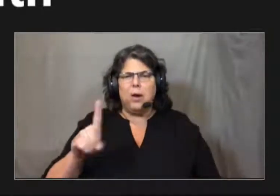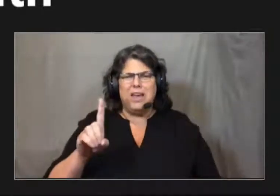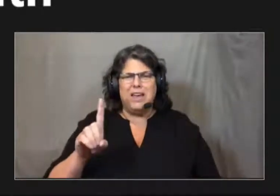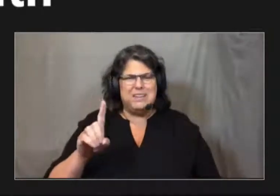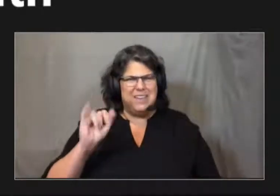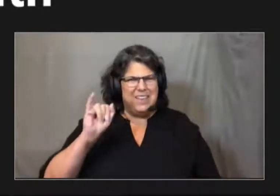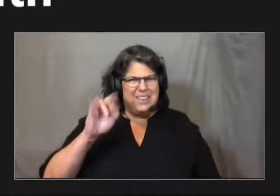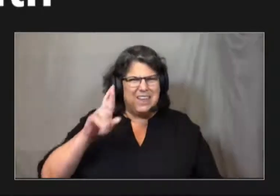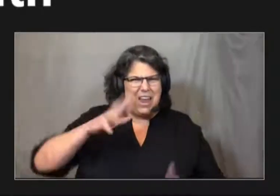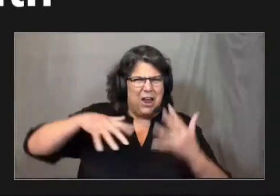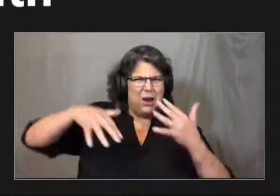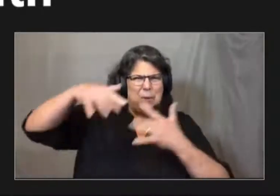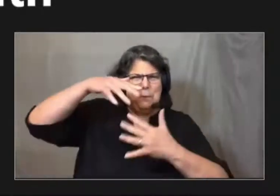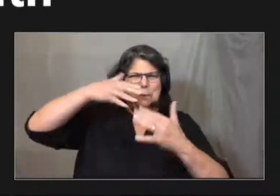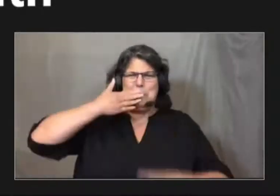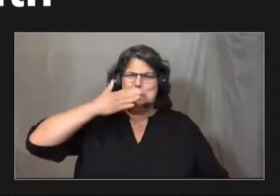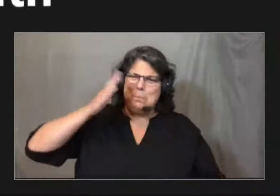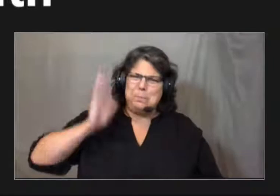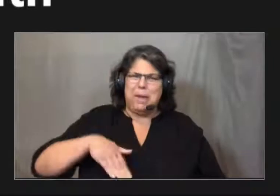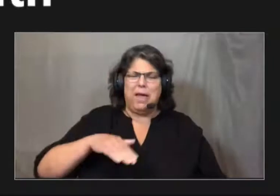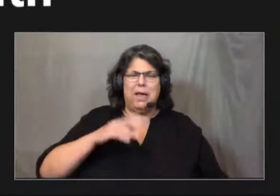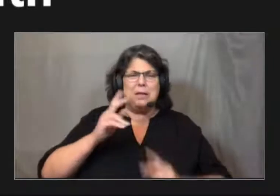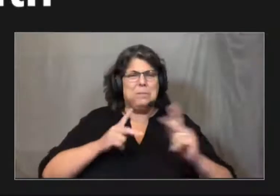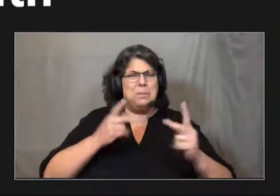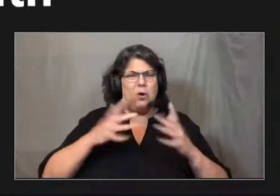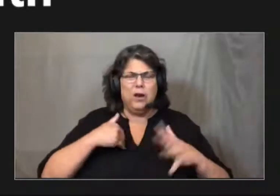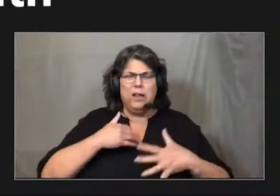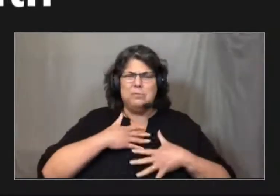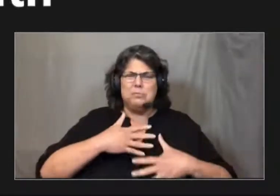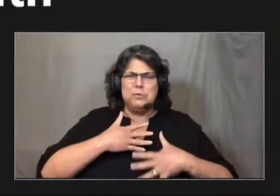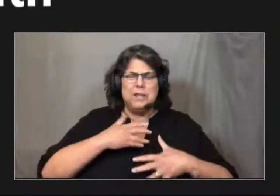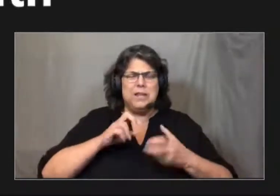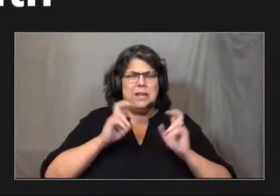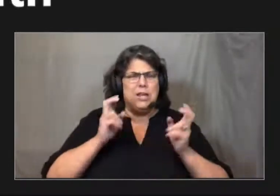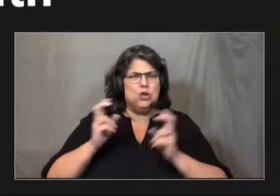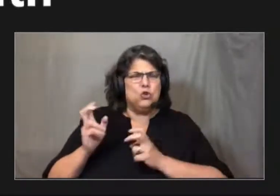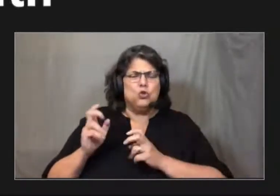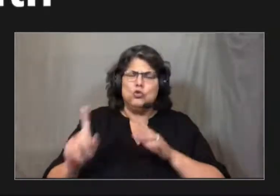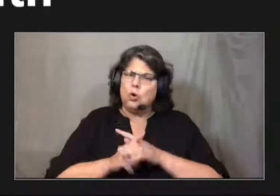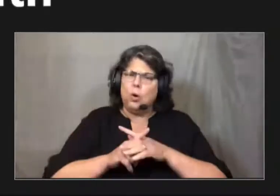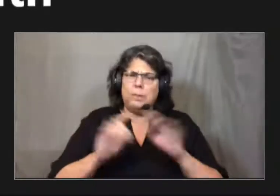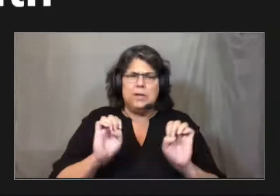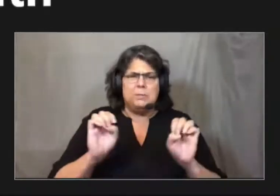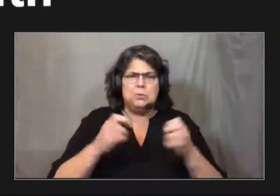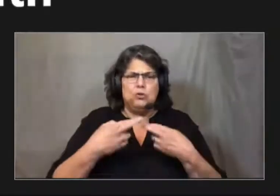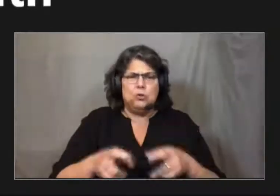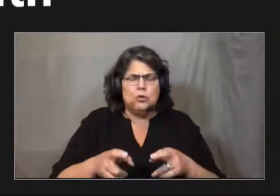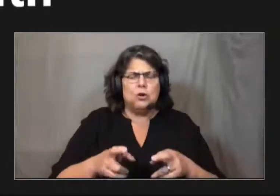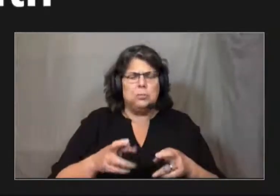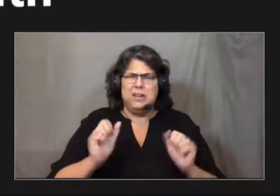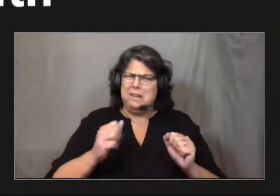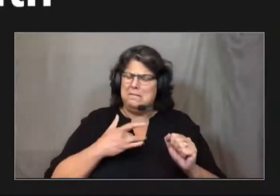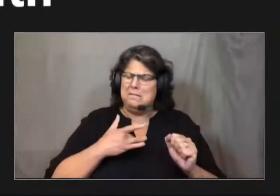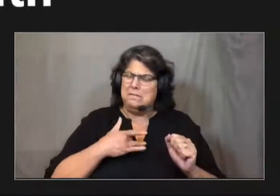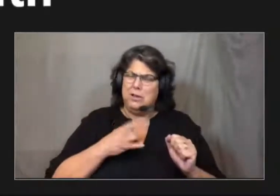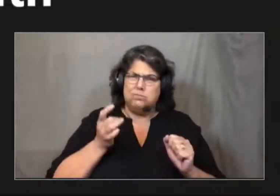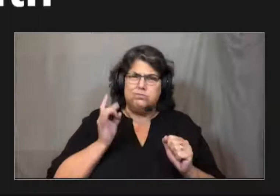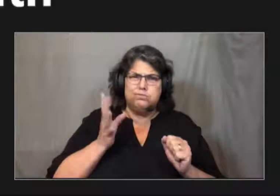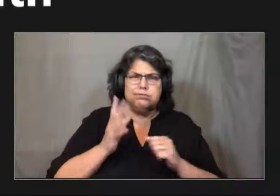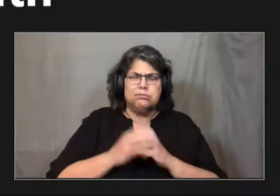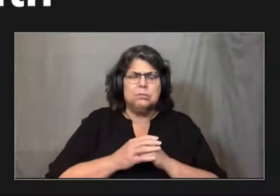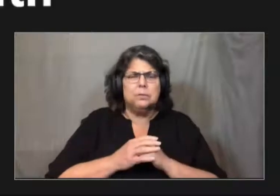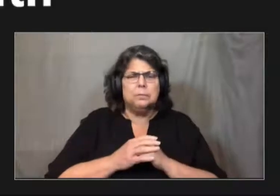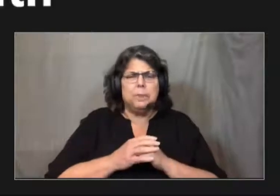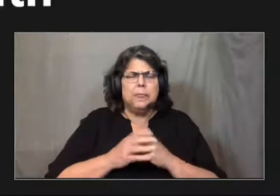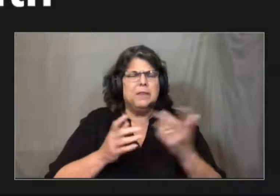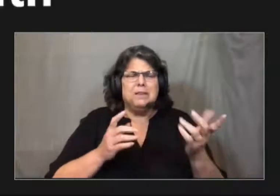a respiratory illness have already shown up in the emergency rooms and feel the effects immediately, but can you talk a little bit about what the